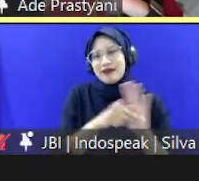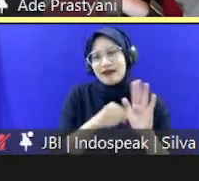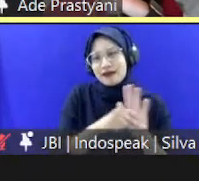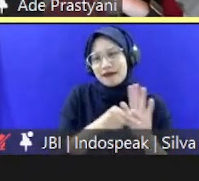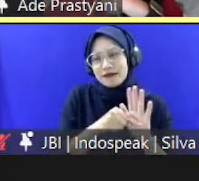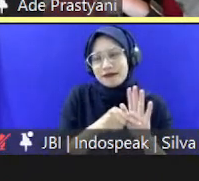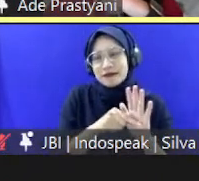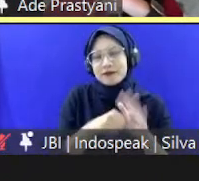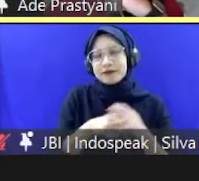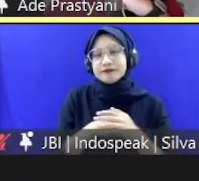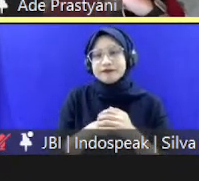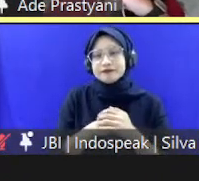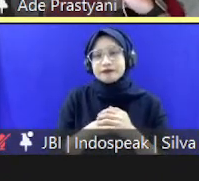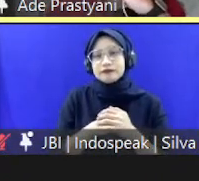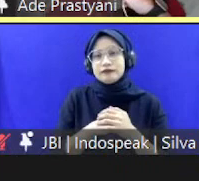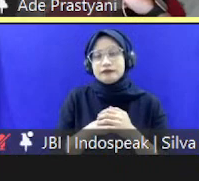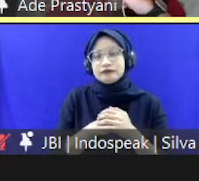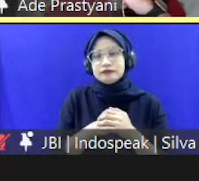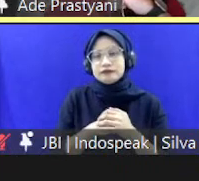So the chameleons